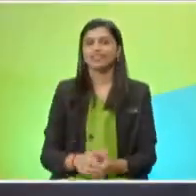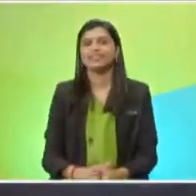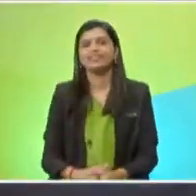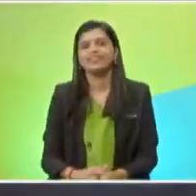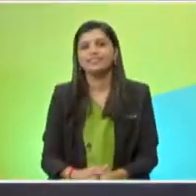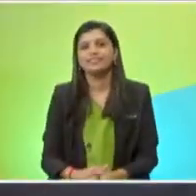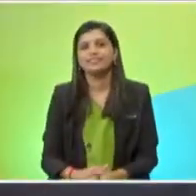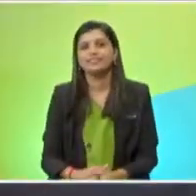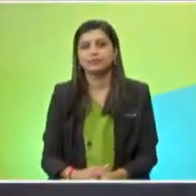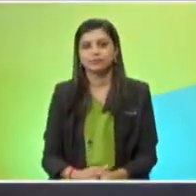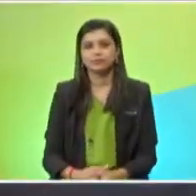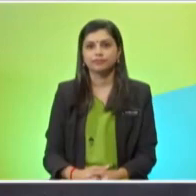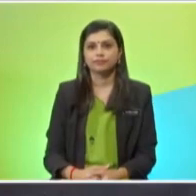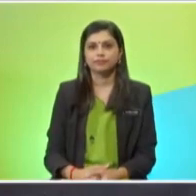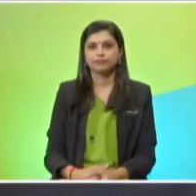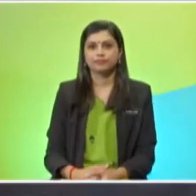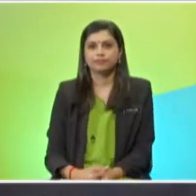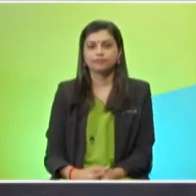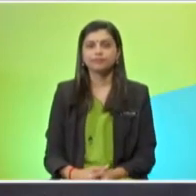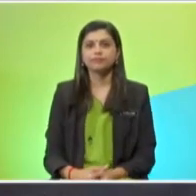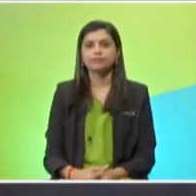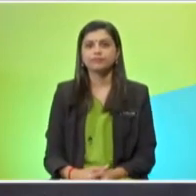yes, let's do it one more time. Yes, sure. Okay,